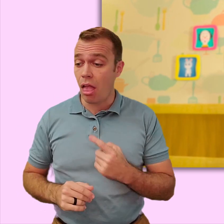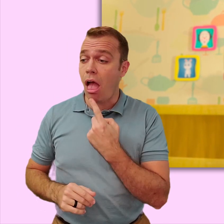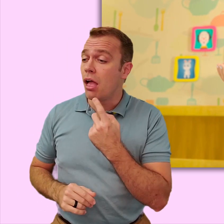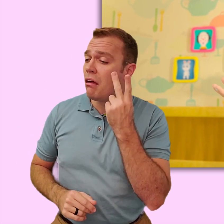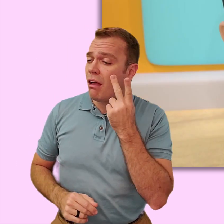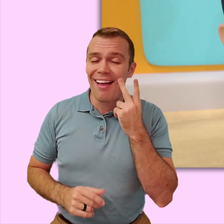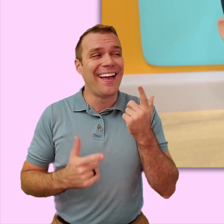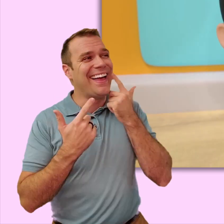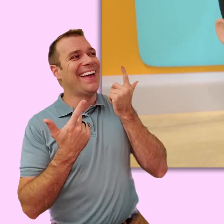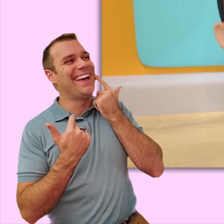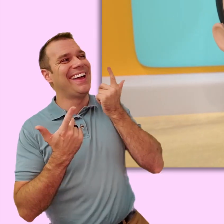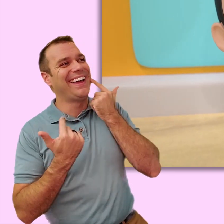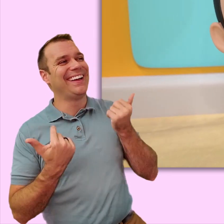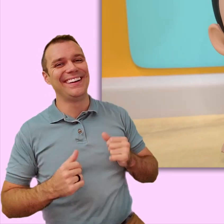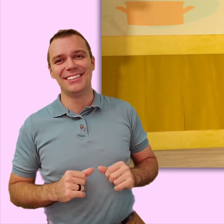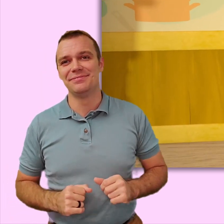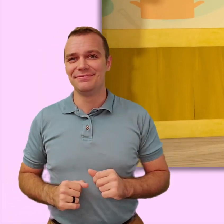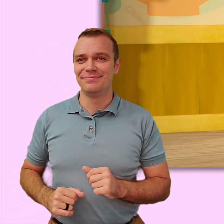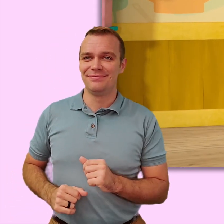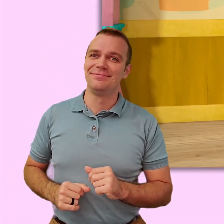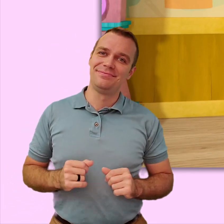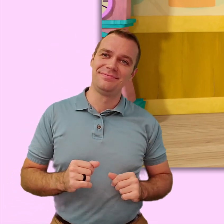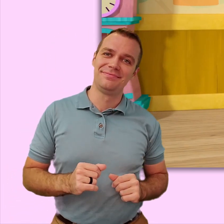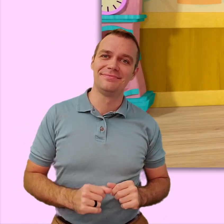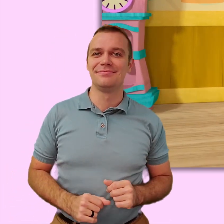open your mouth, ha ha ha.